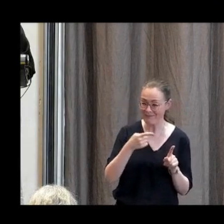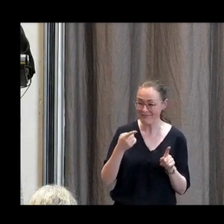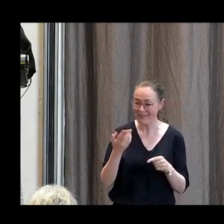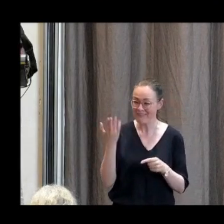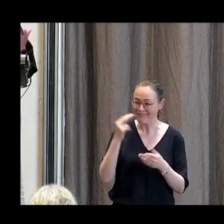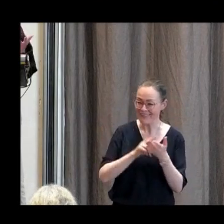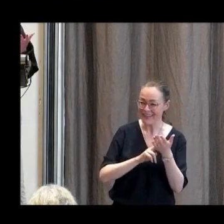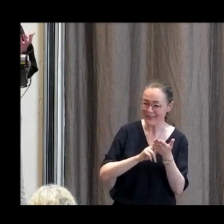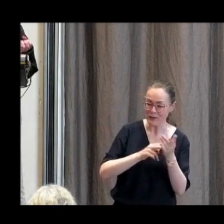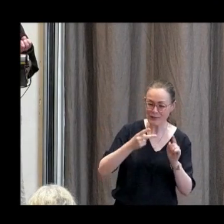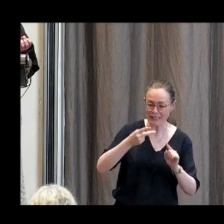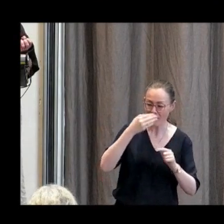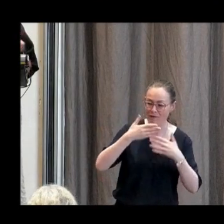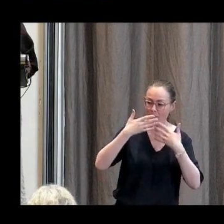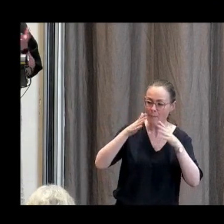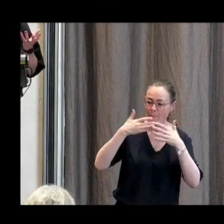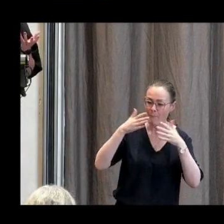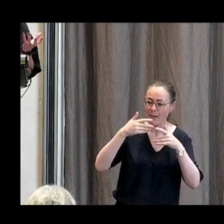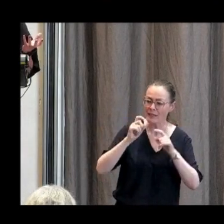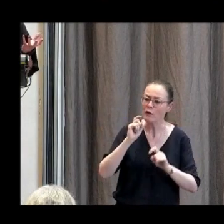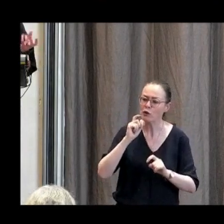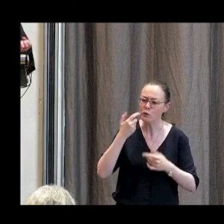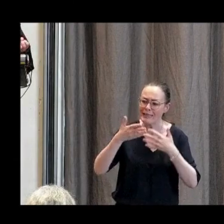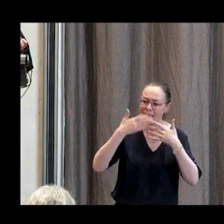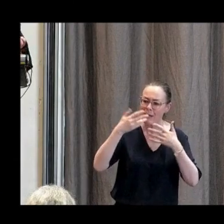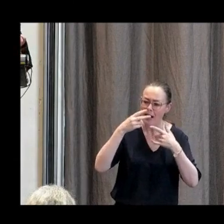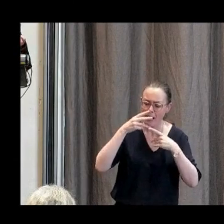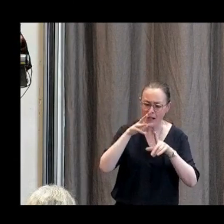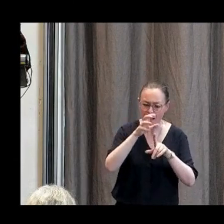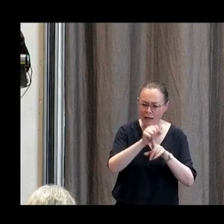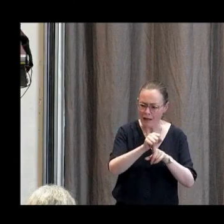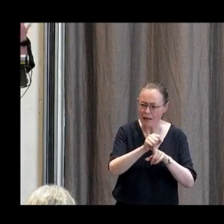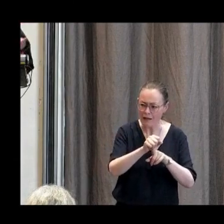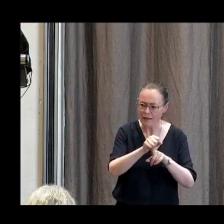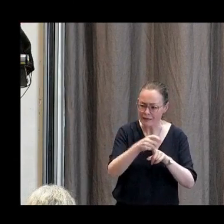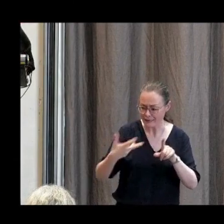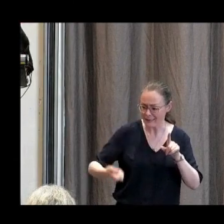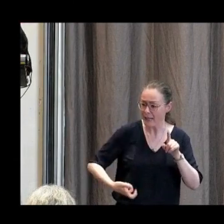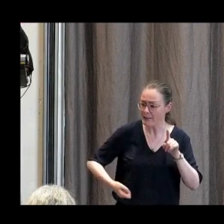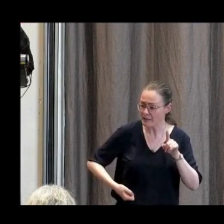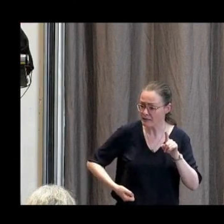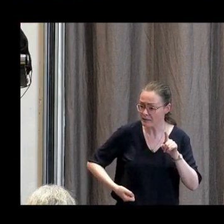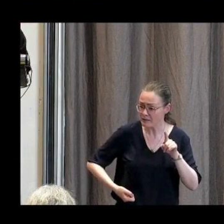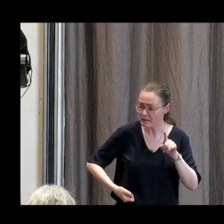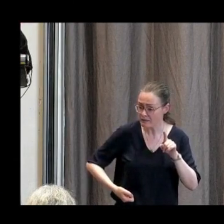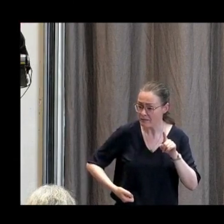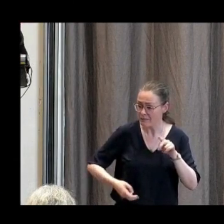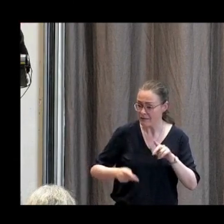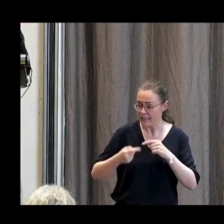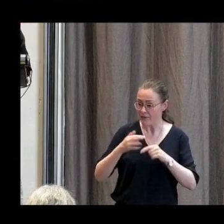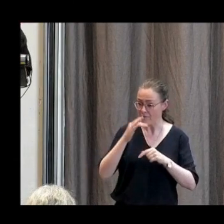used a smell from breath, a sweet smell from breath to diagnose diabetes, for example, or that